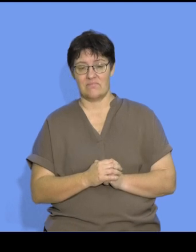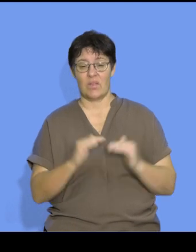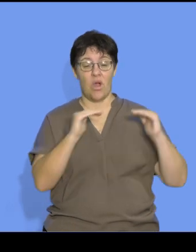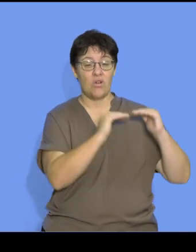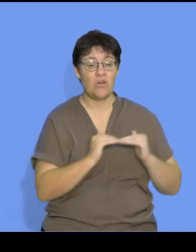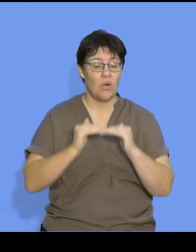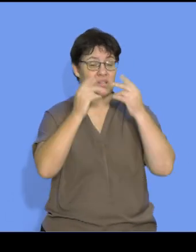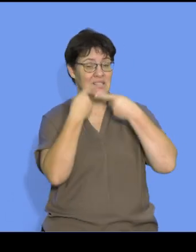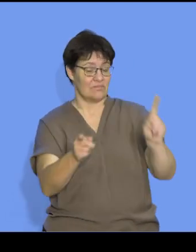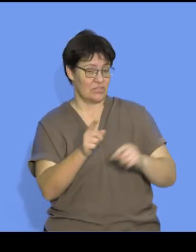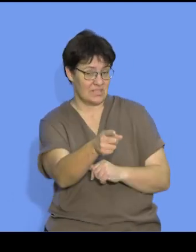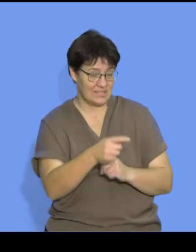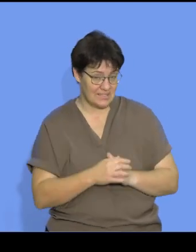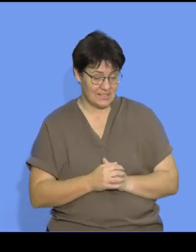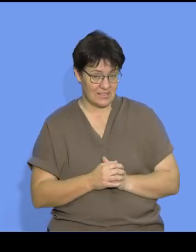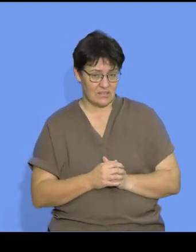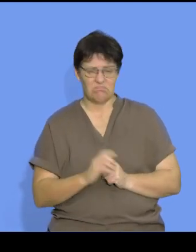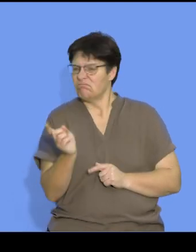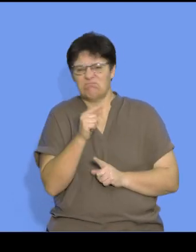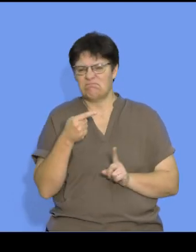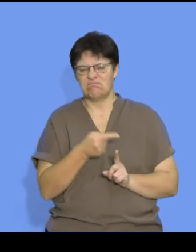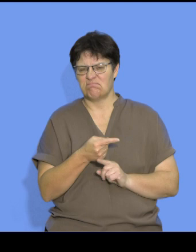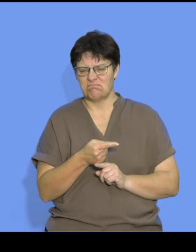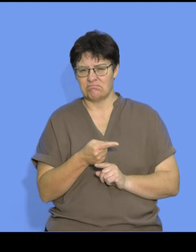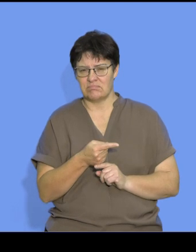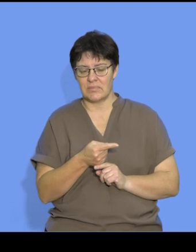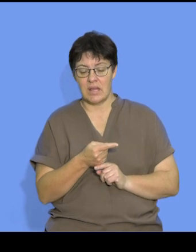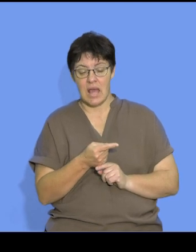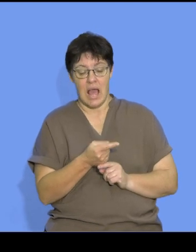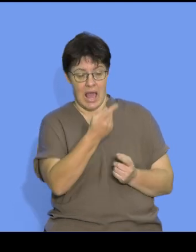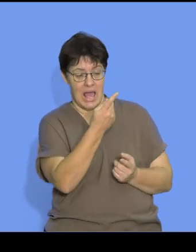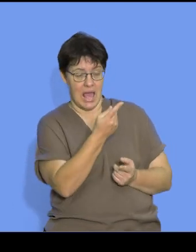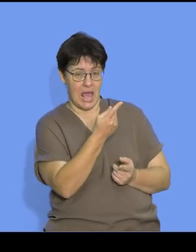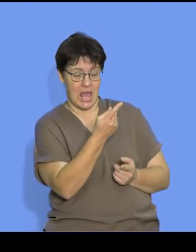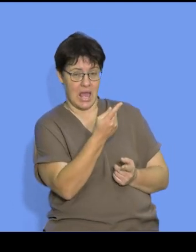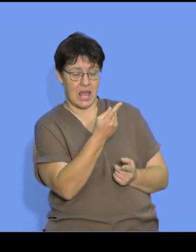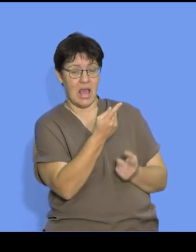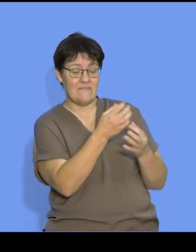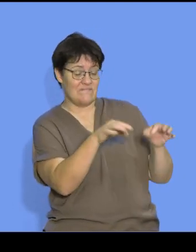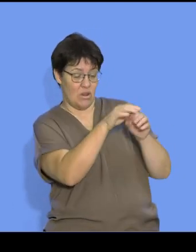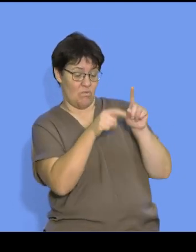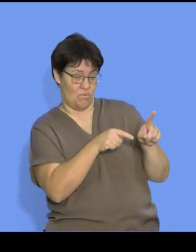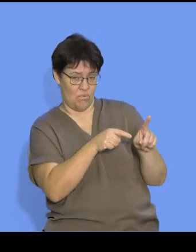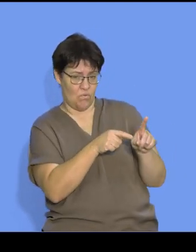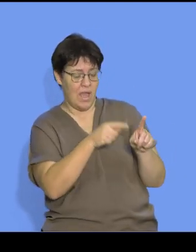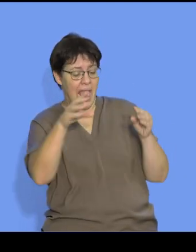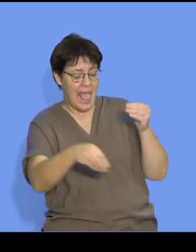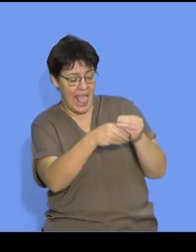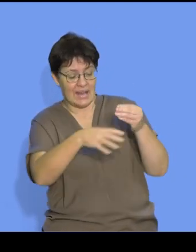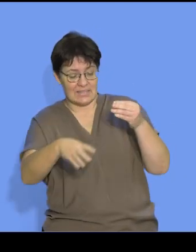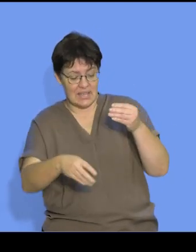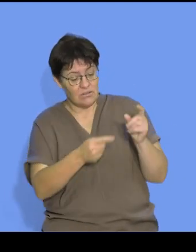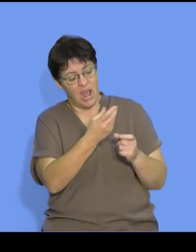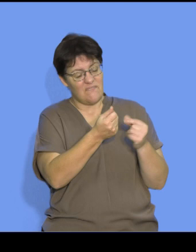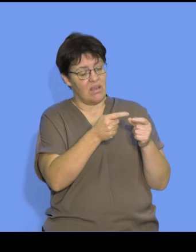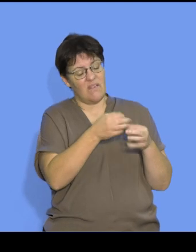Common difference is a value that is continuously added, so you can even